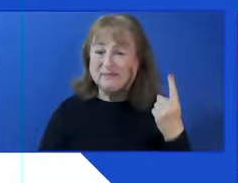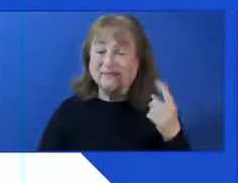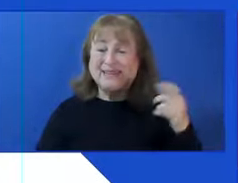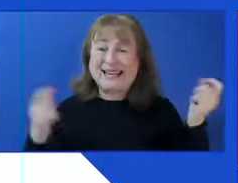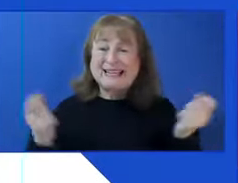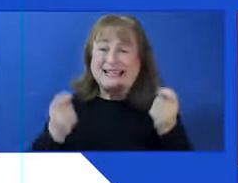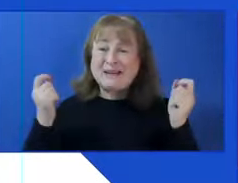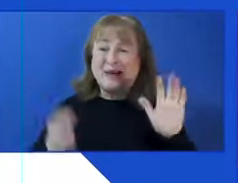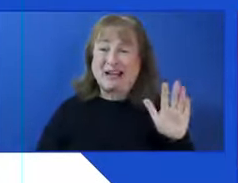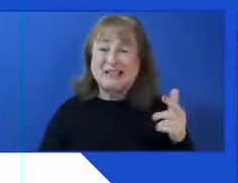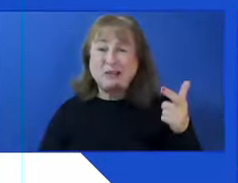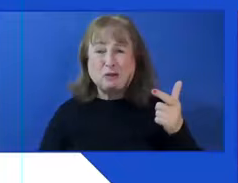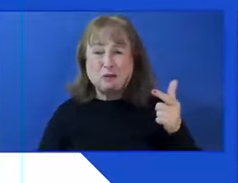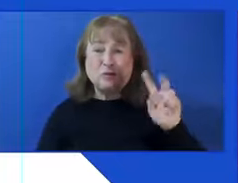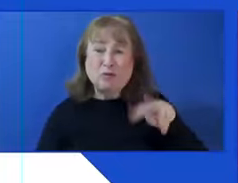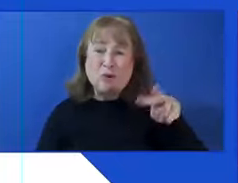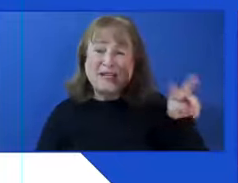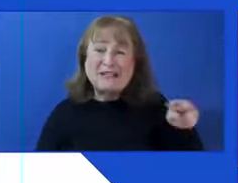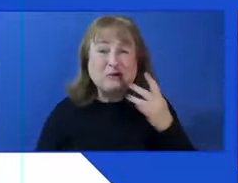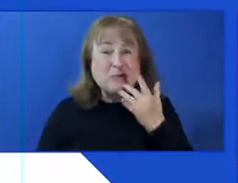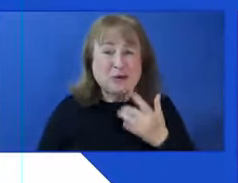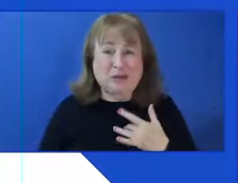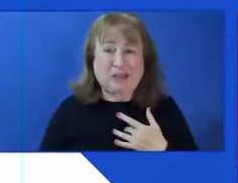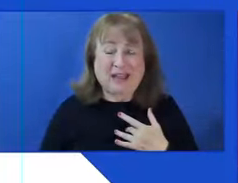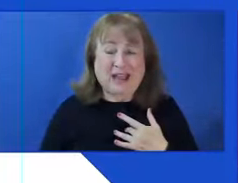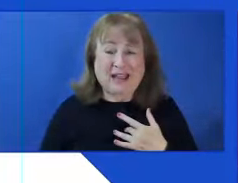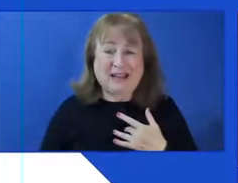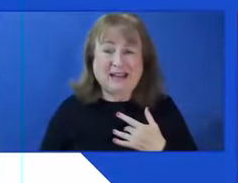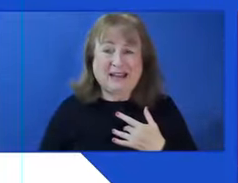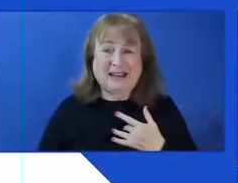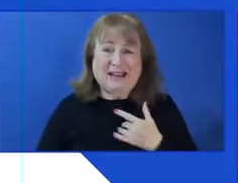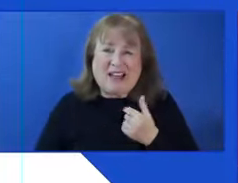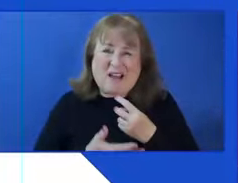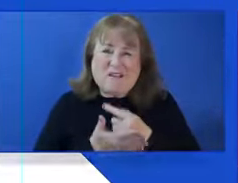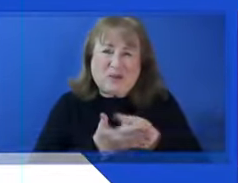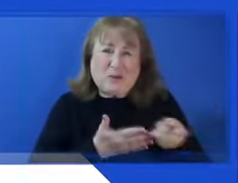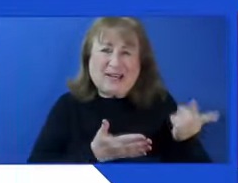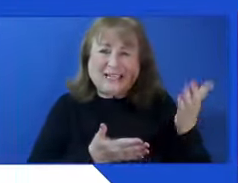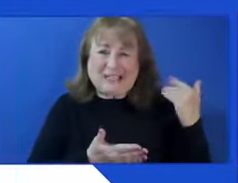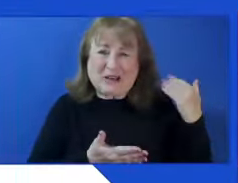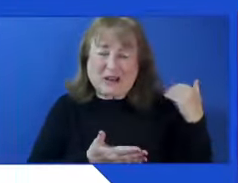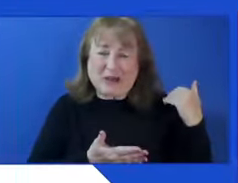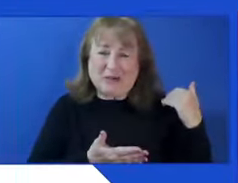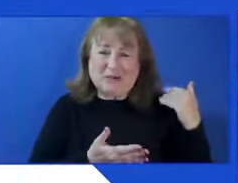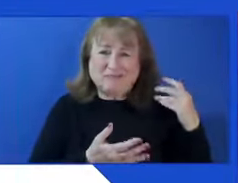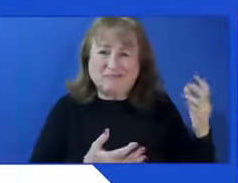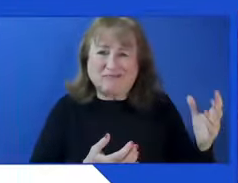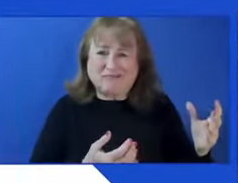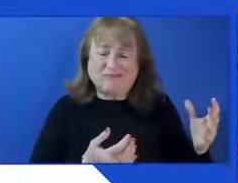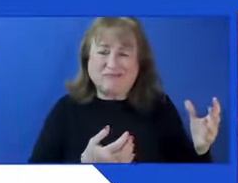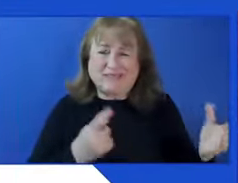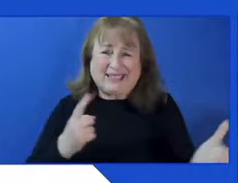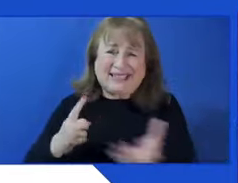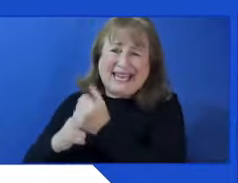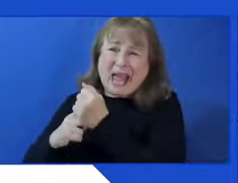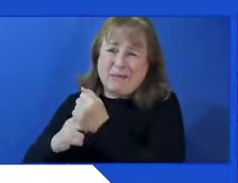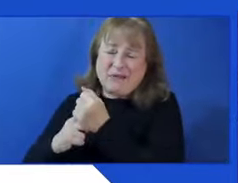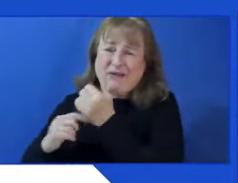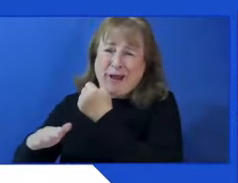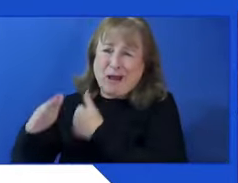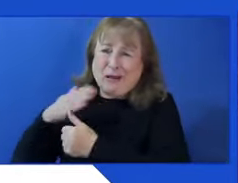celebrated his 22nd birthday only a few weeks ago, captive by Hamas.